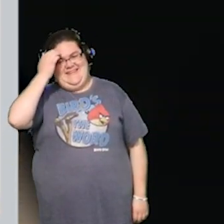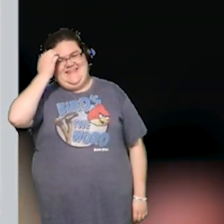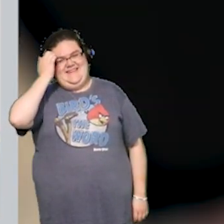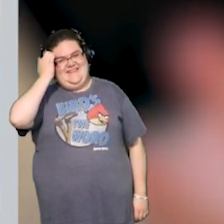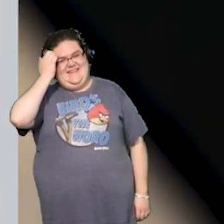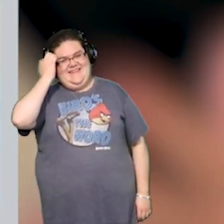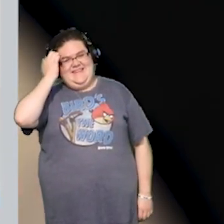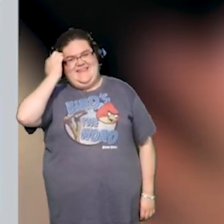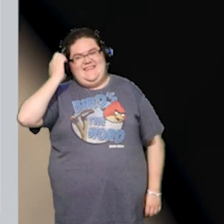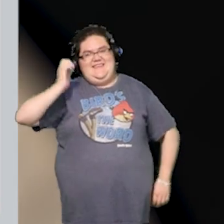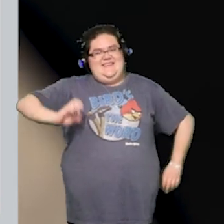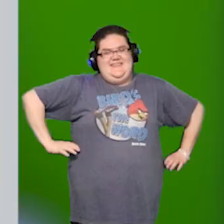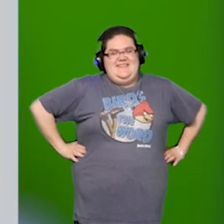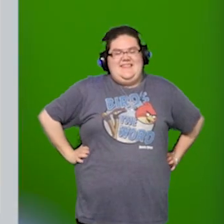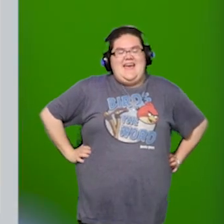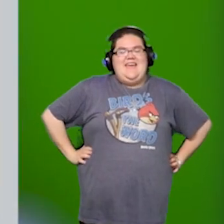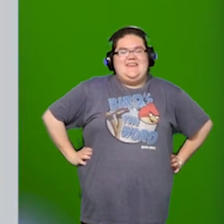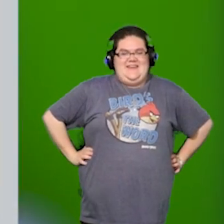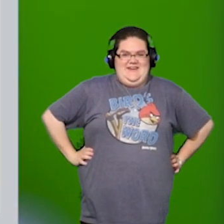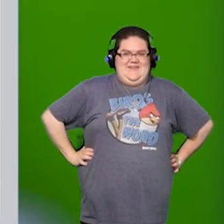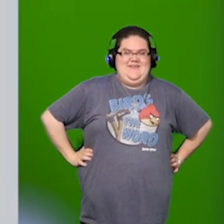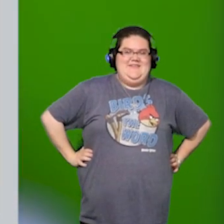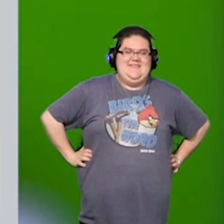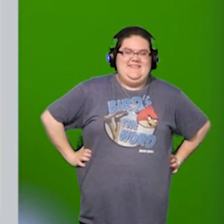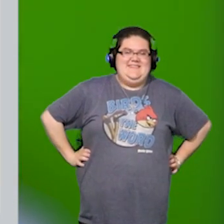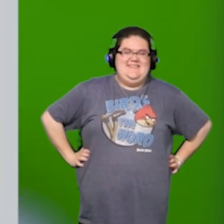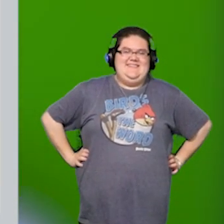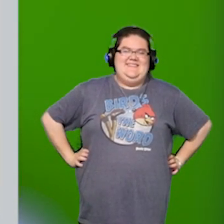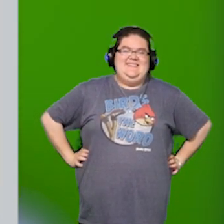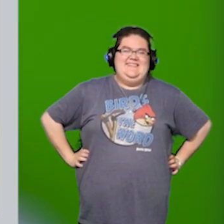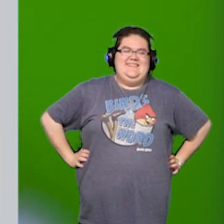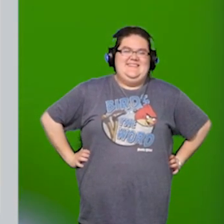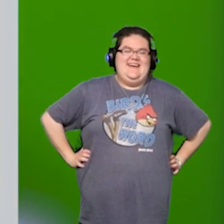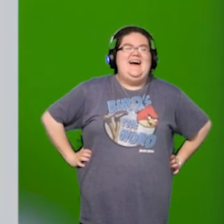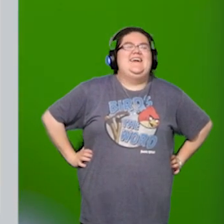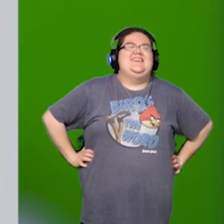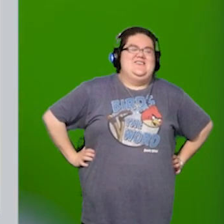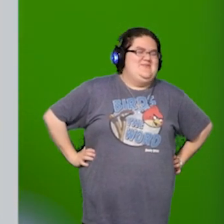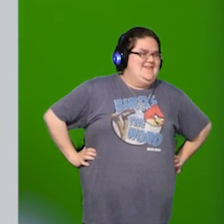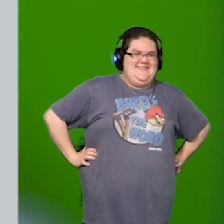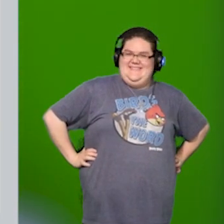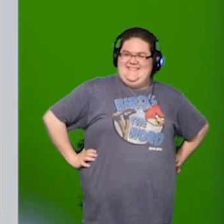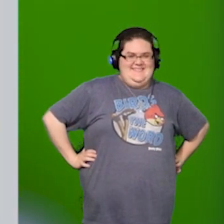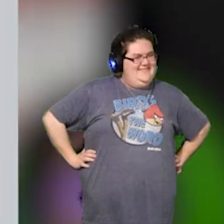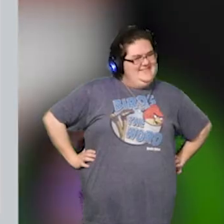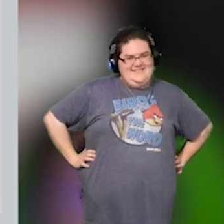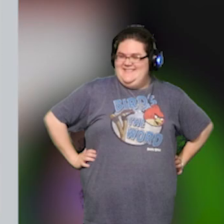Just stop it. I don't know, like hard hits. There you go. Yeah. You know what I'm trying to say.